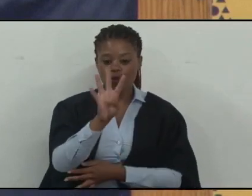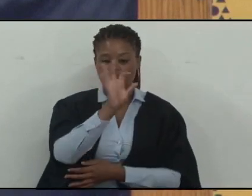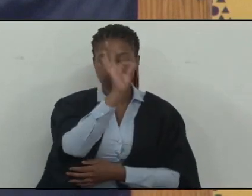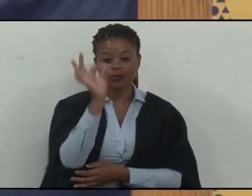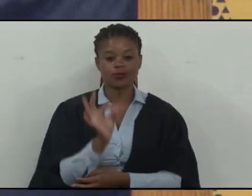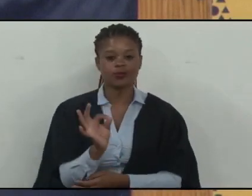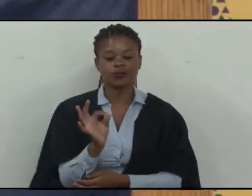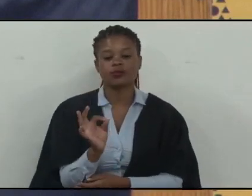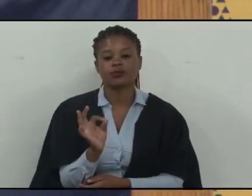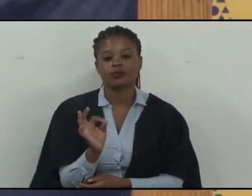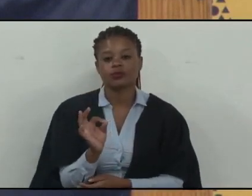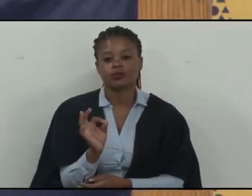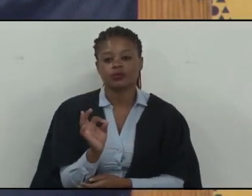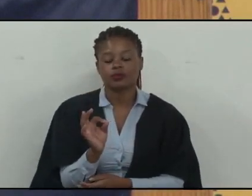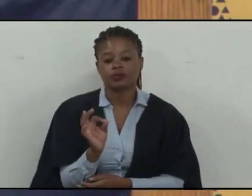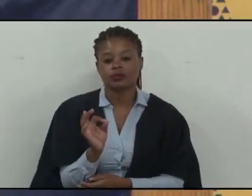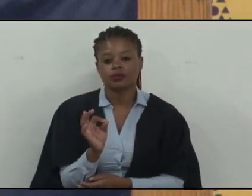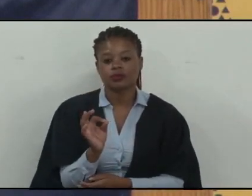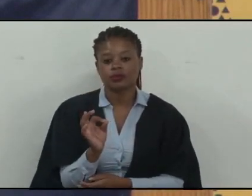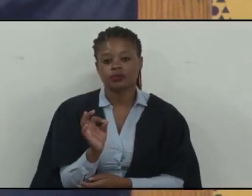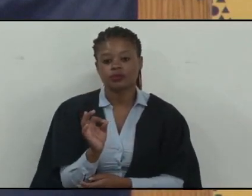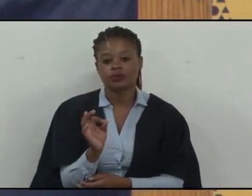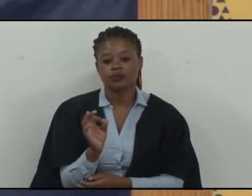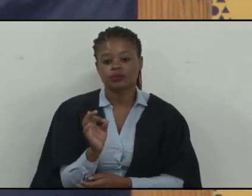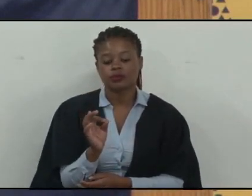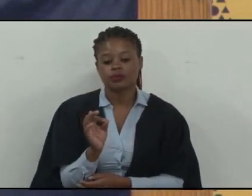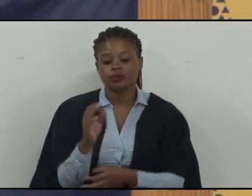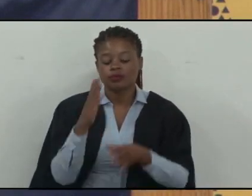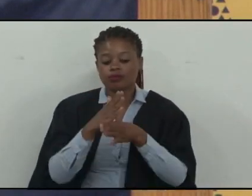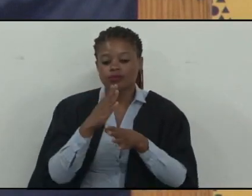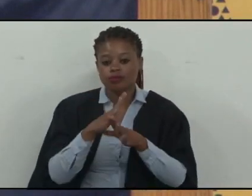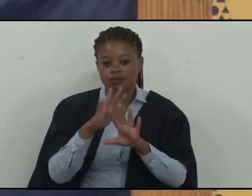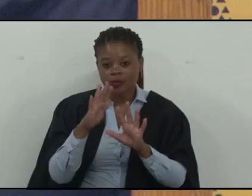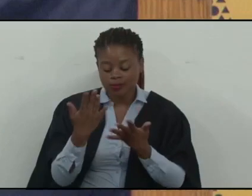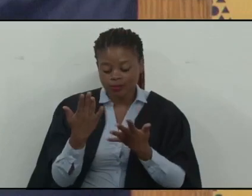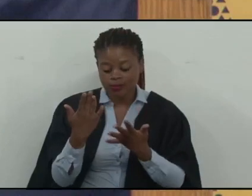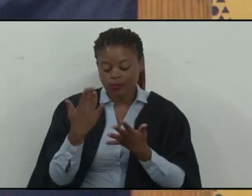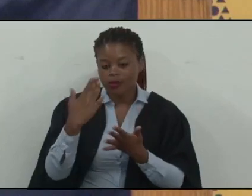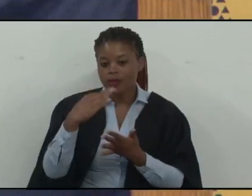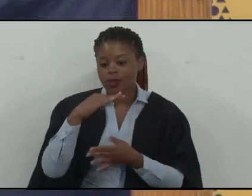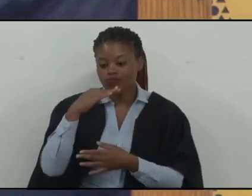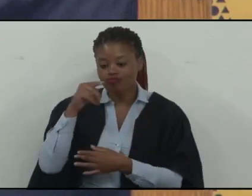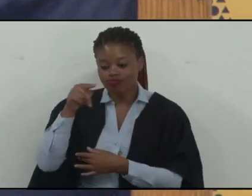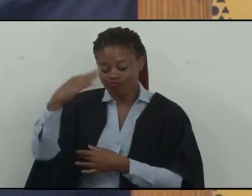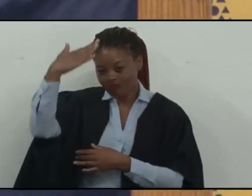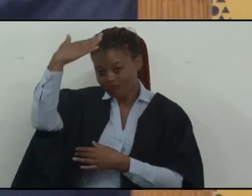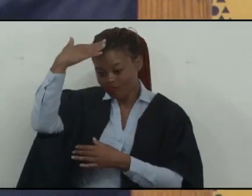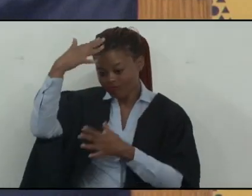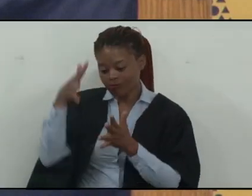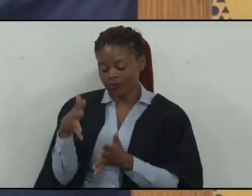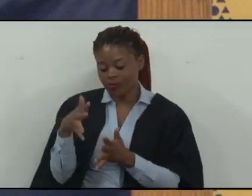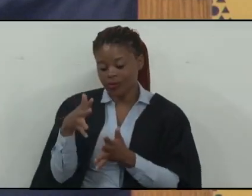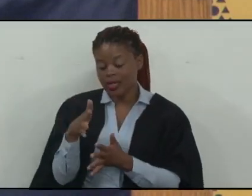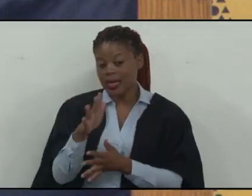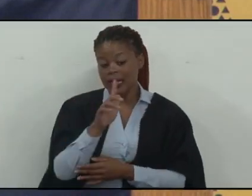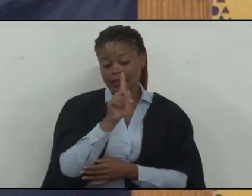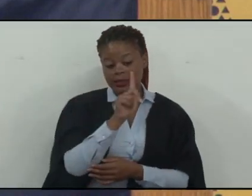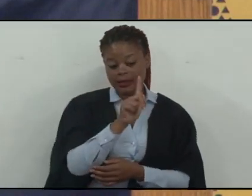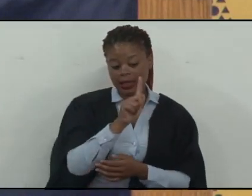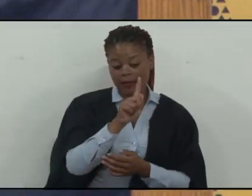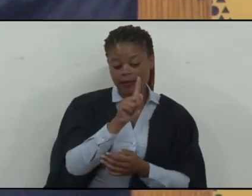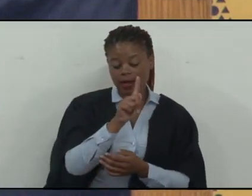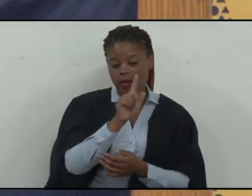2.4% of unemployed persons were graduates, while another